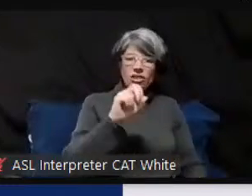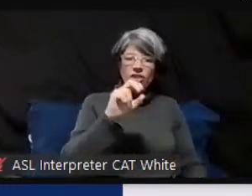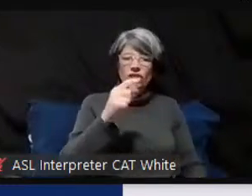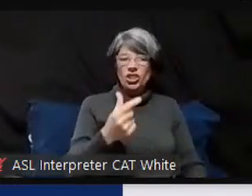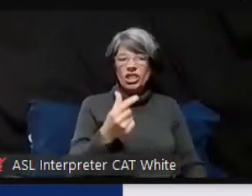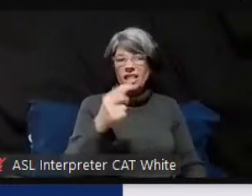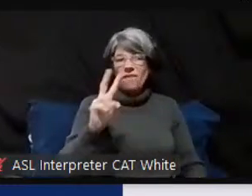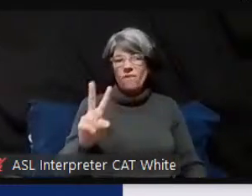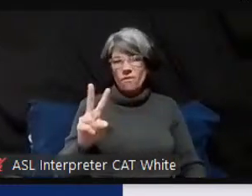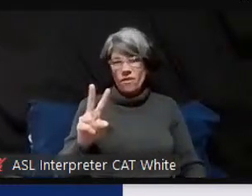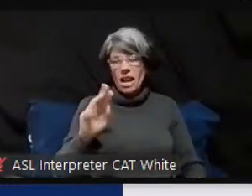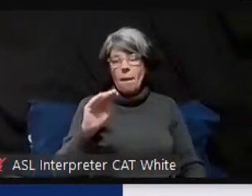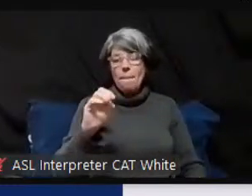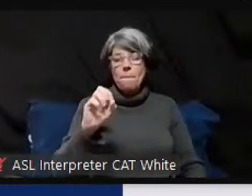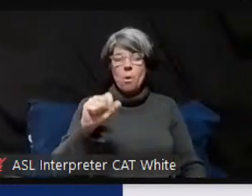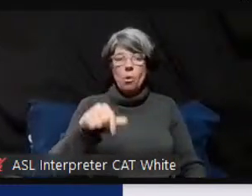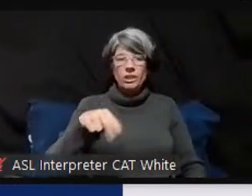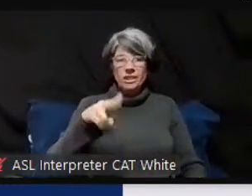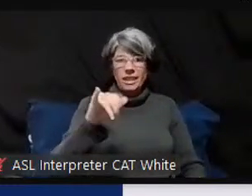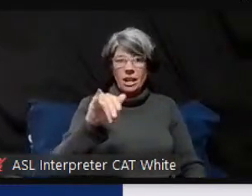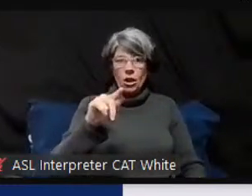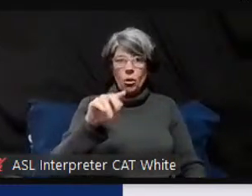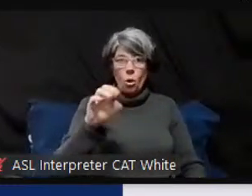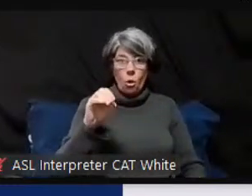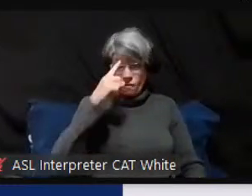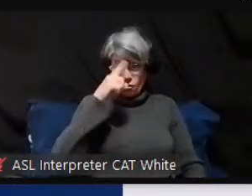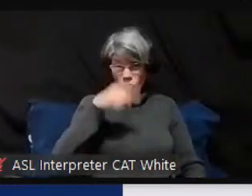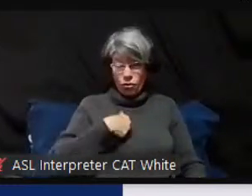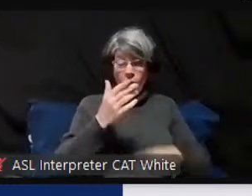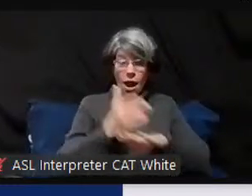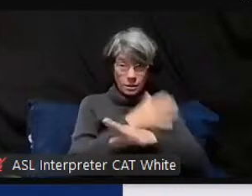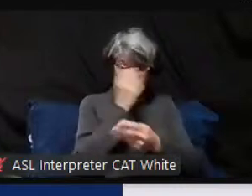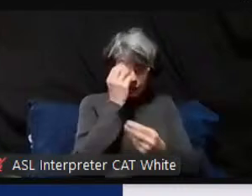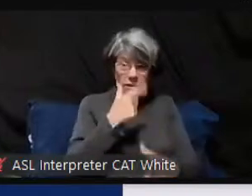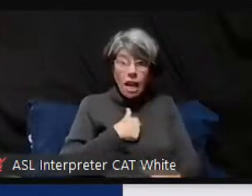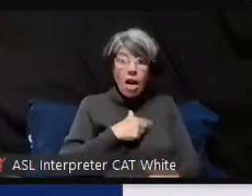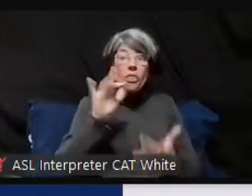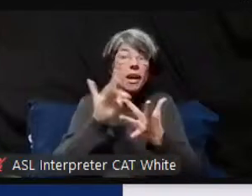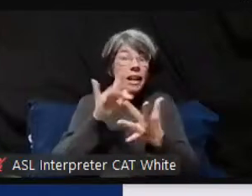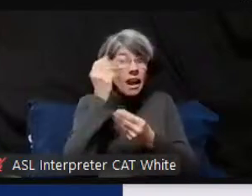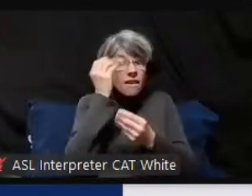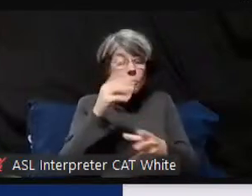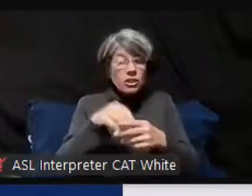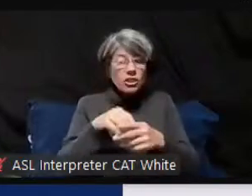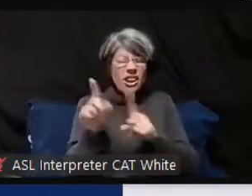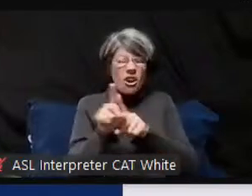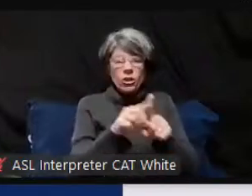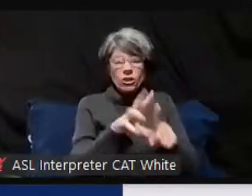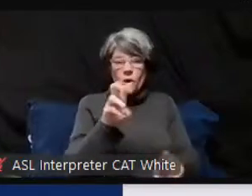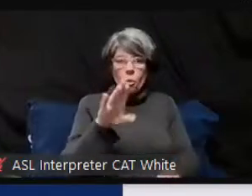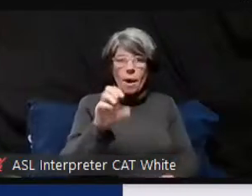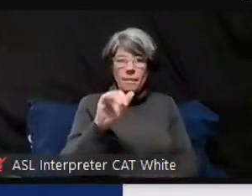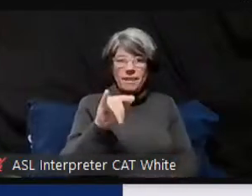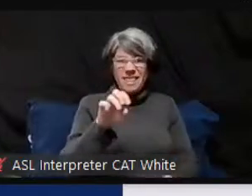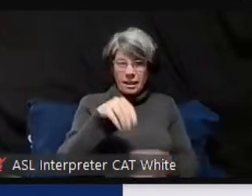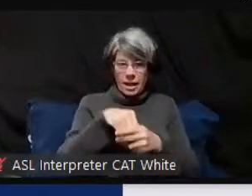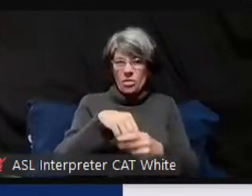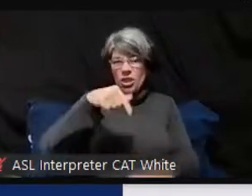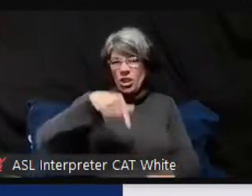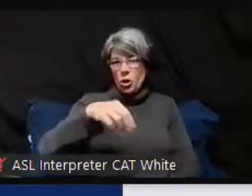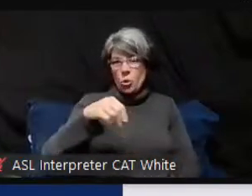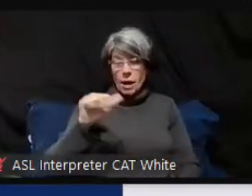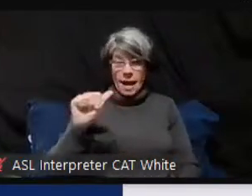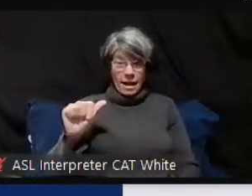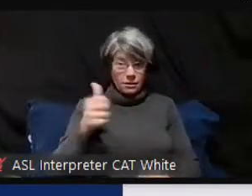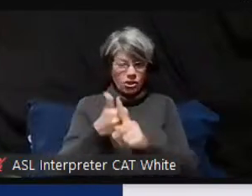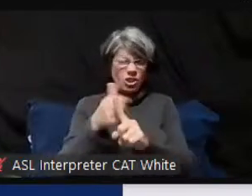Mosquito for updates. And we're going to put our contact information in that website in the Q&A so